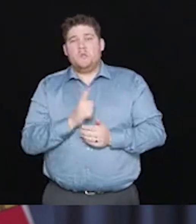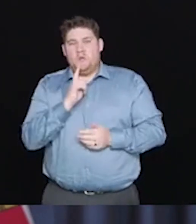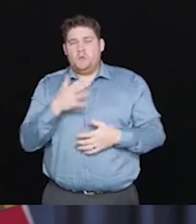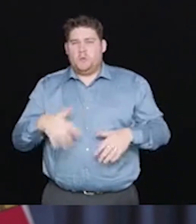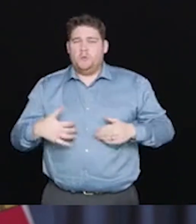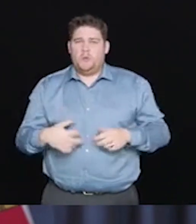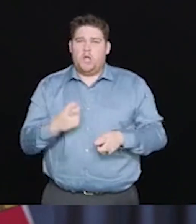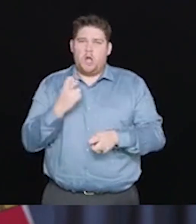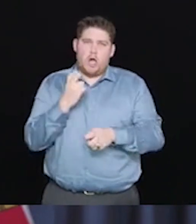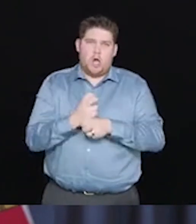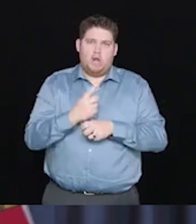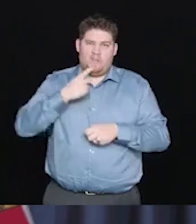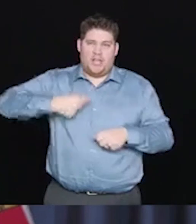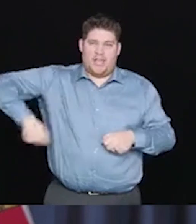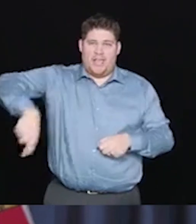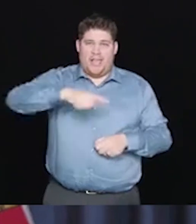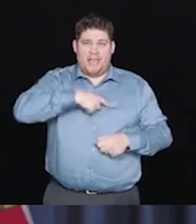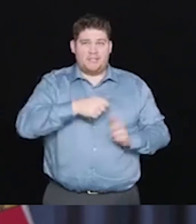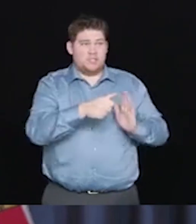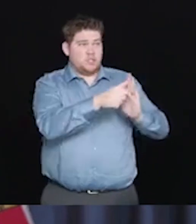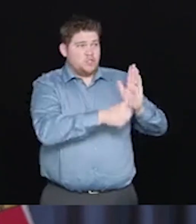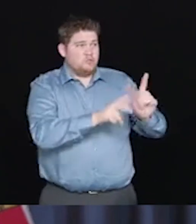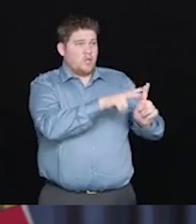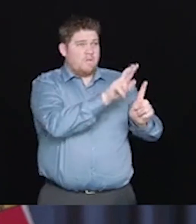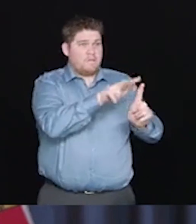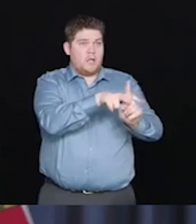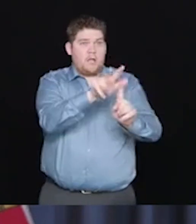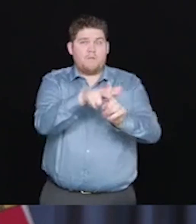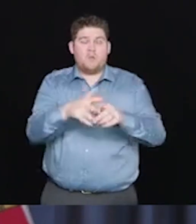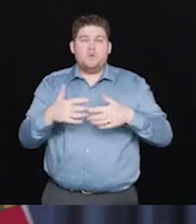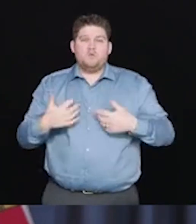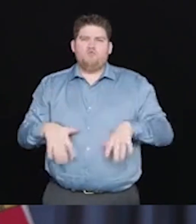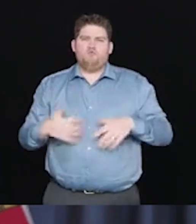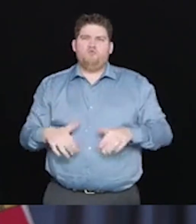and I should say that in every